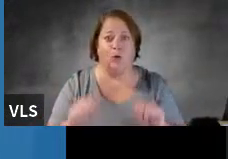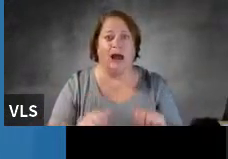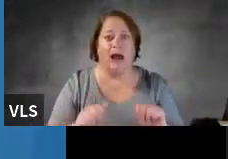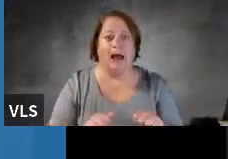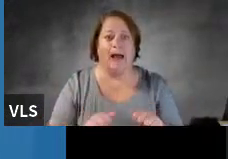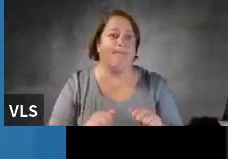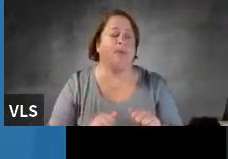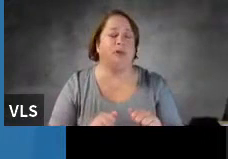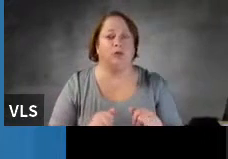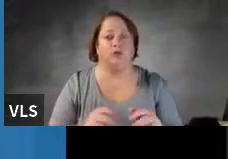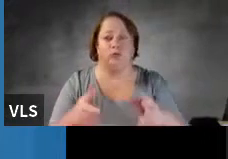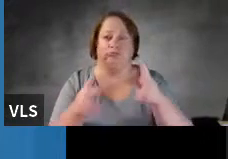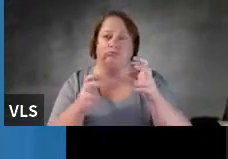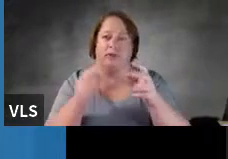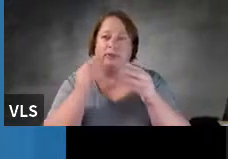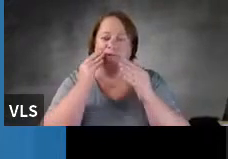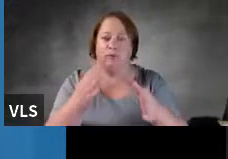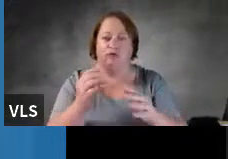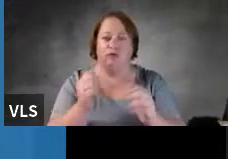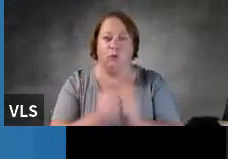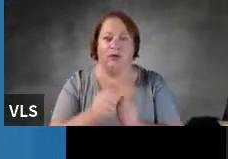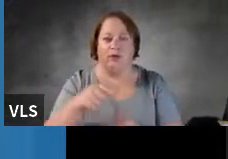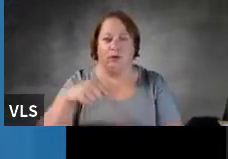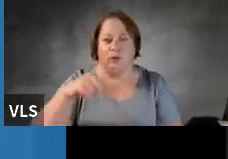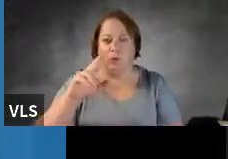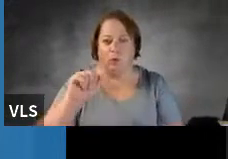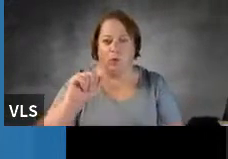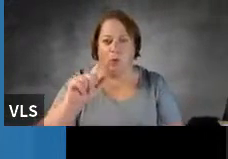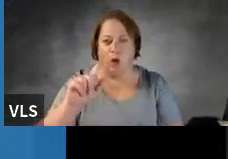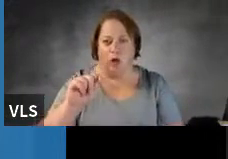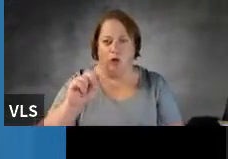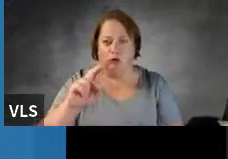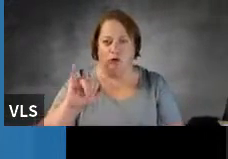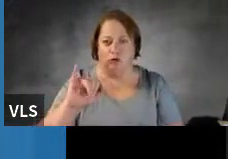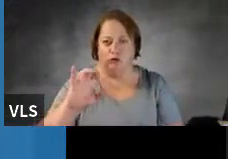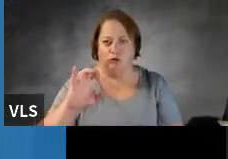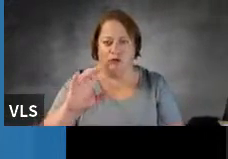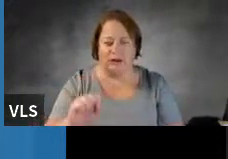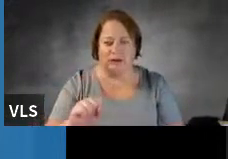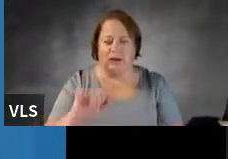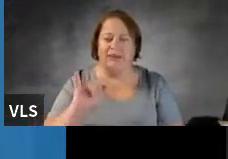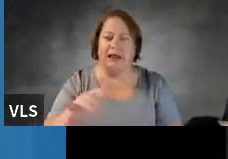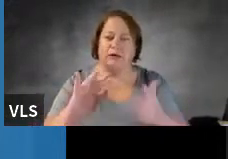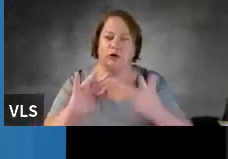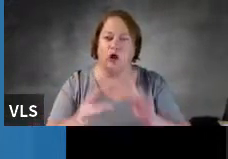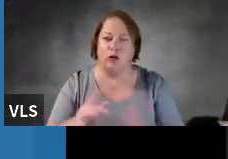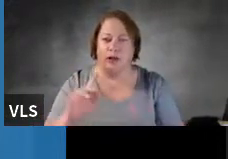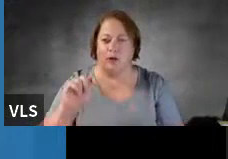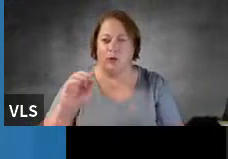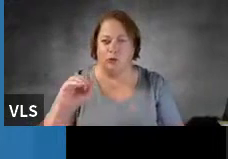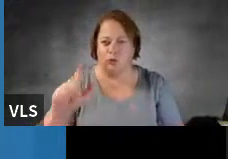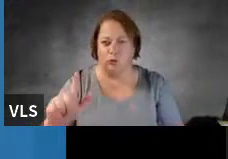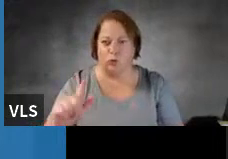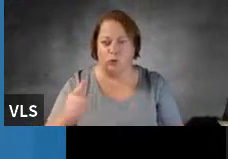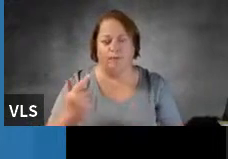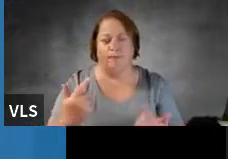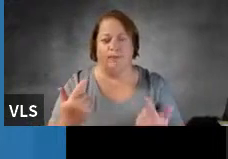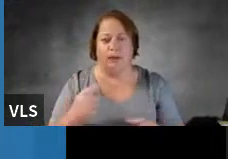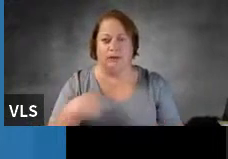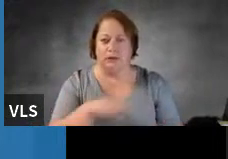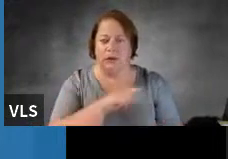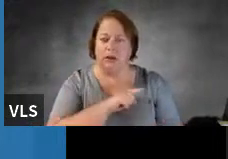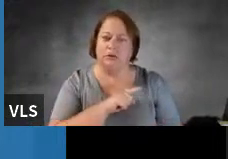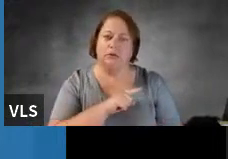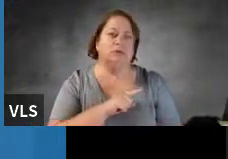we were able to capture this information using Qualtrics. Qualtrics is an online tool that allows for us to